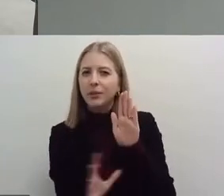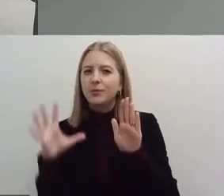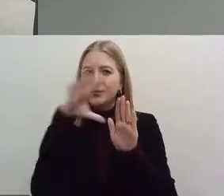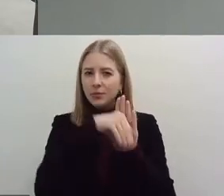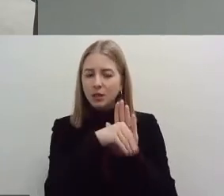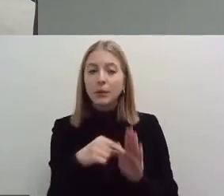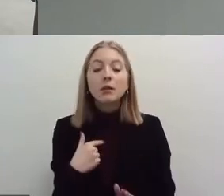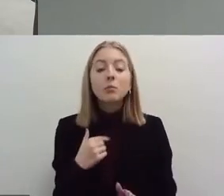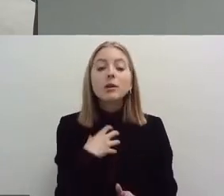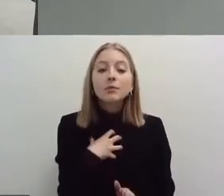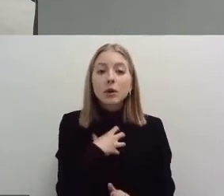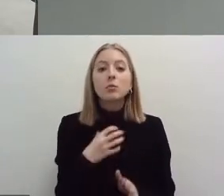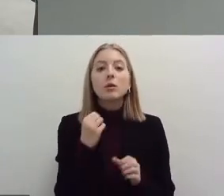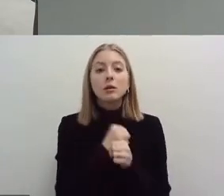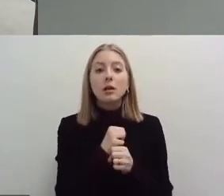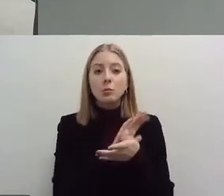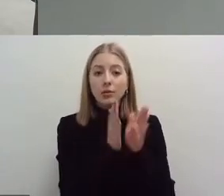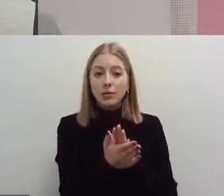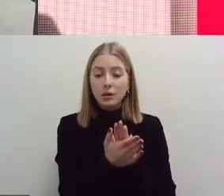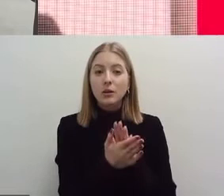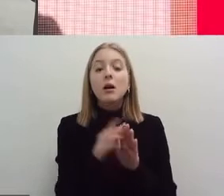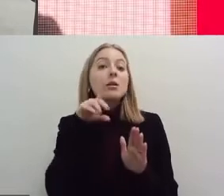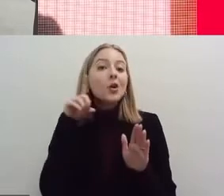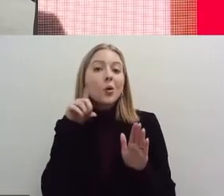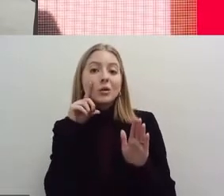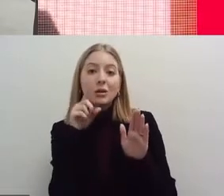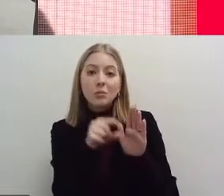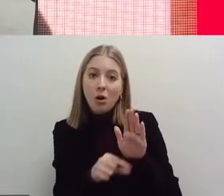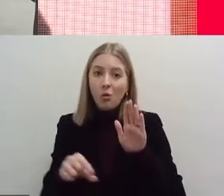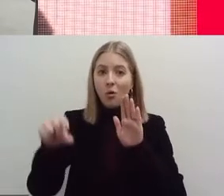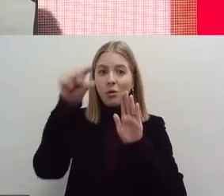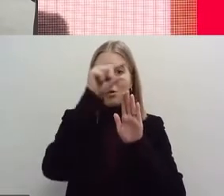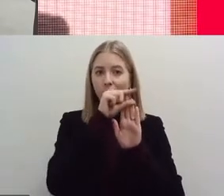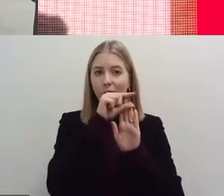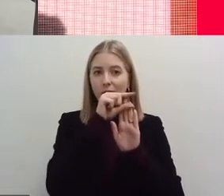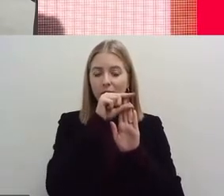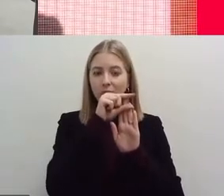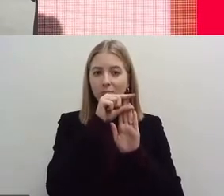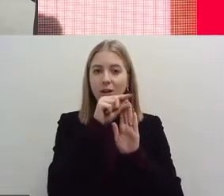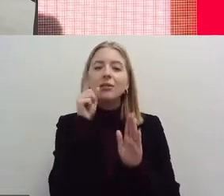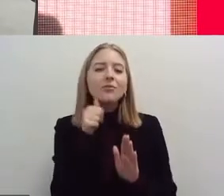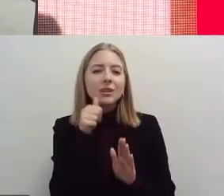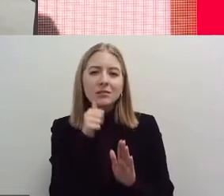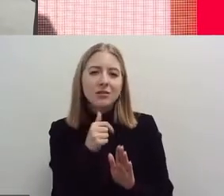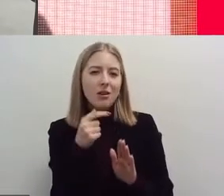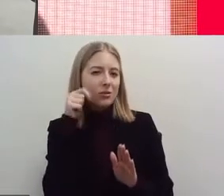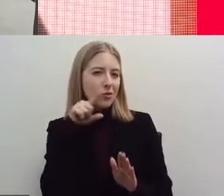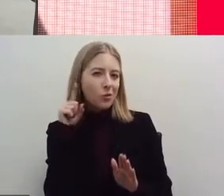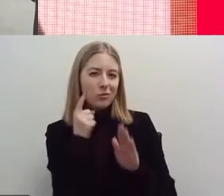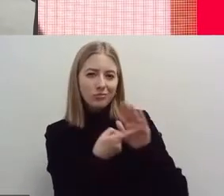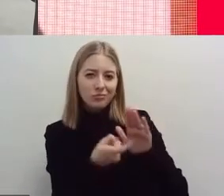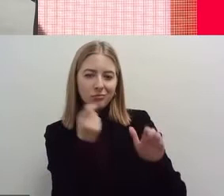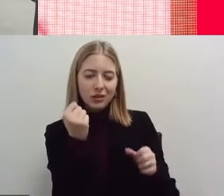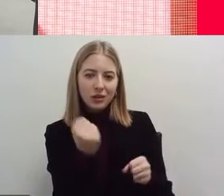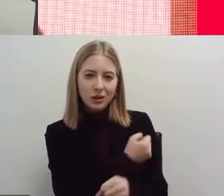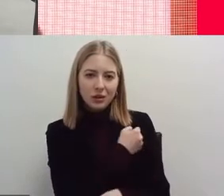strongly support. Quite a range of meaningful things that could be done. For me